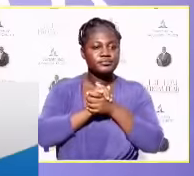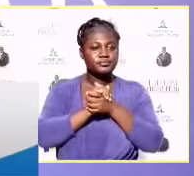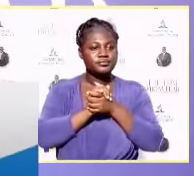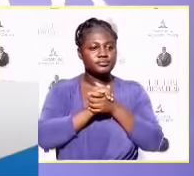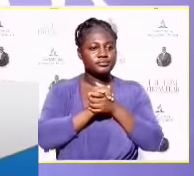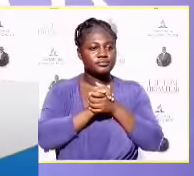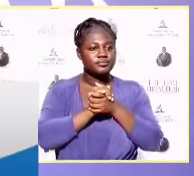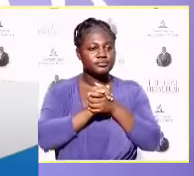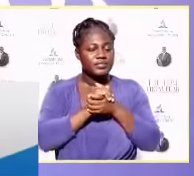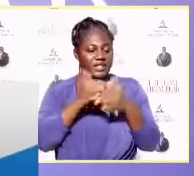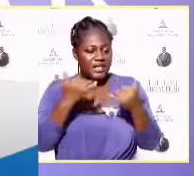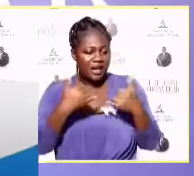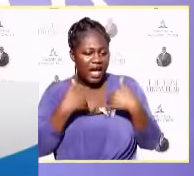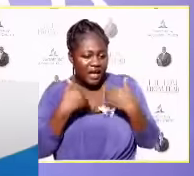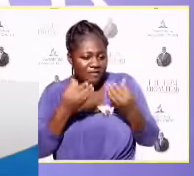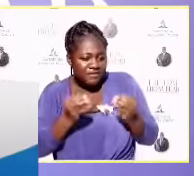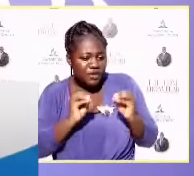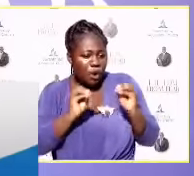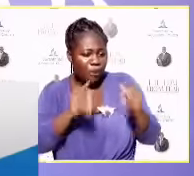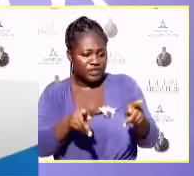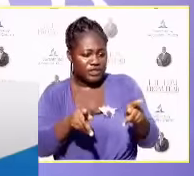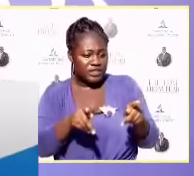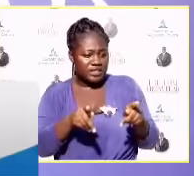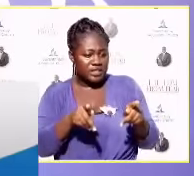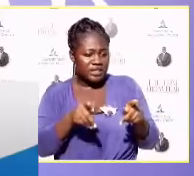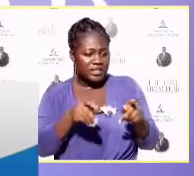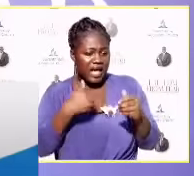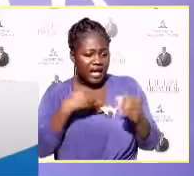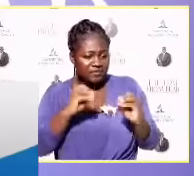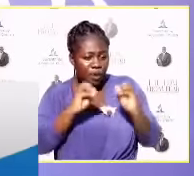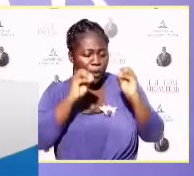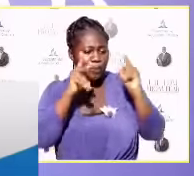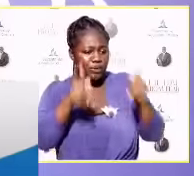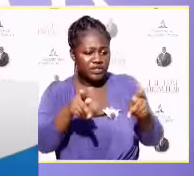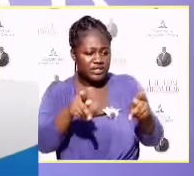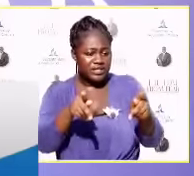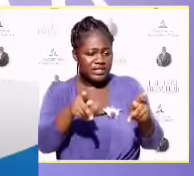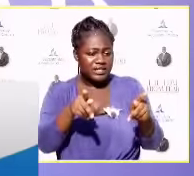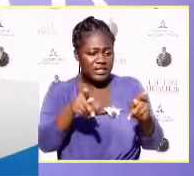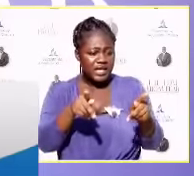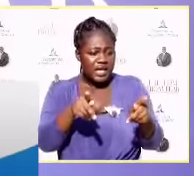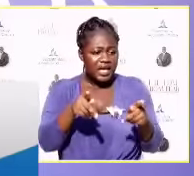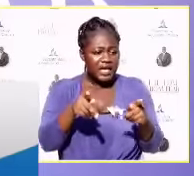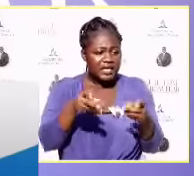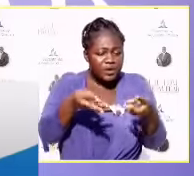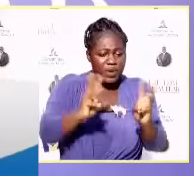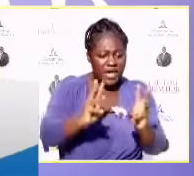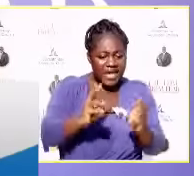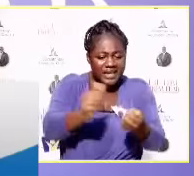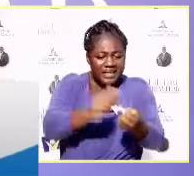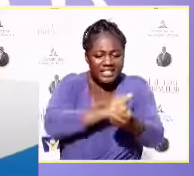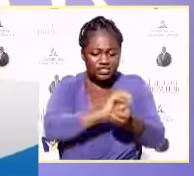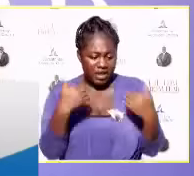Who privily shall bring in damnable heresies. That's verse 1.